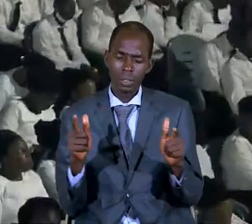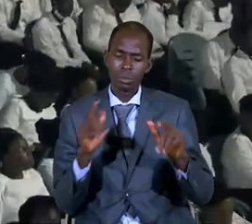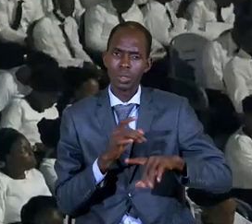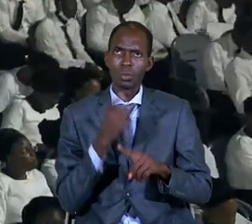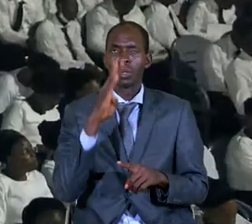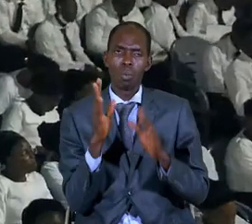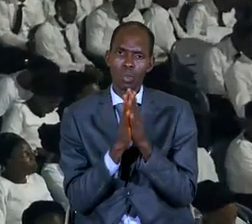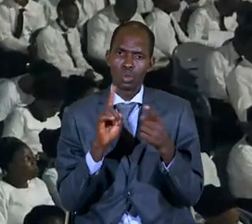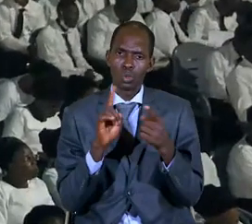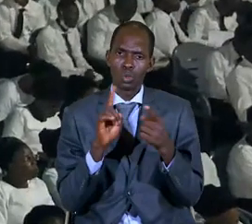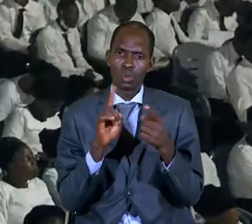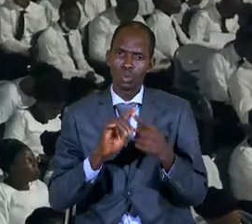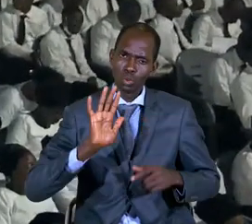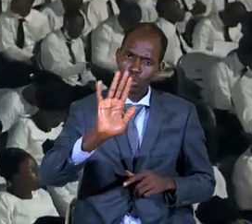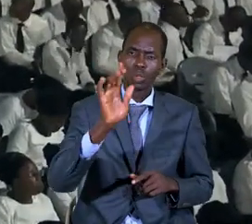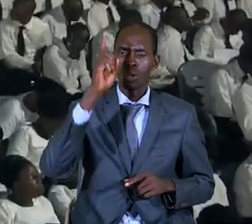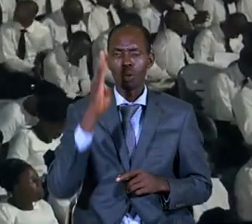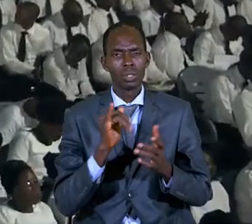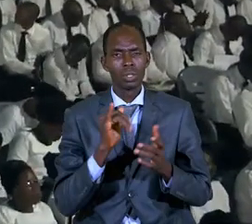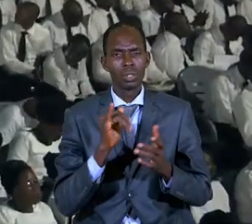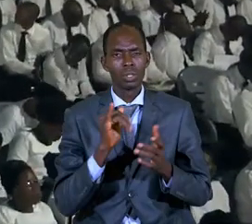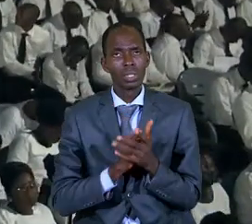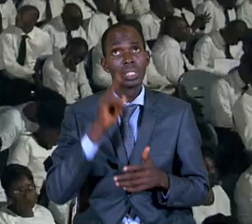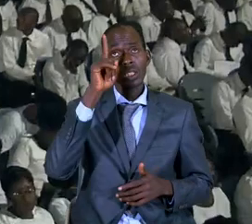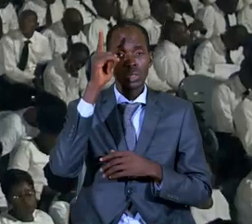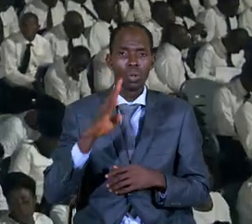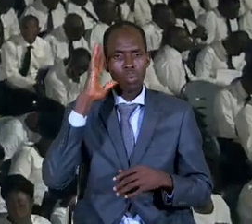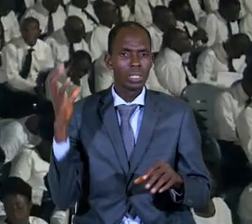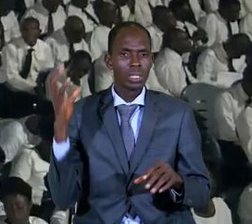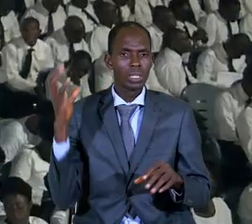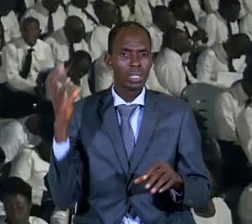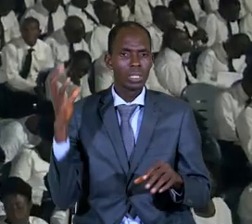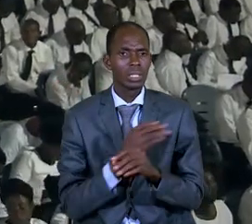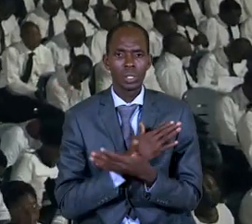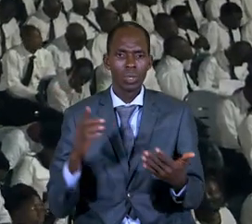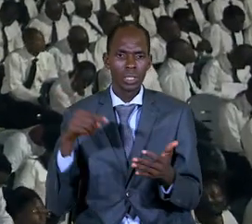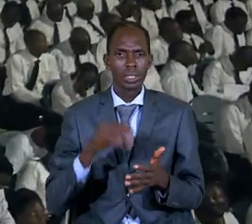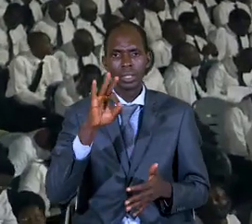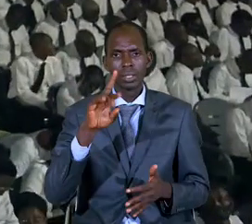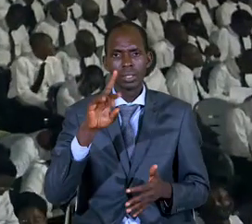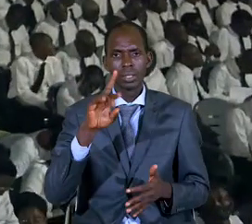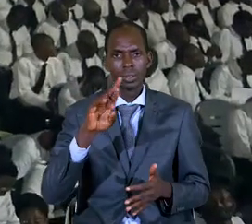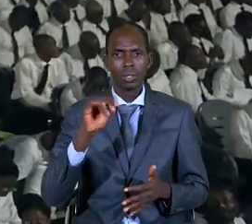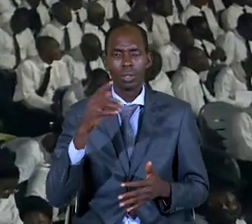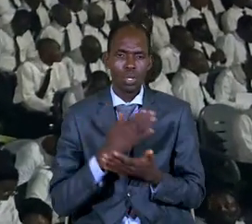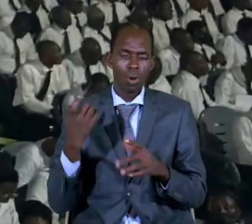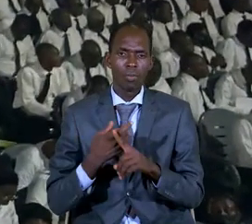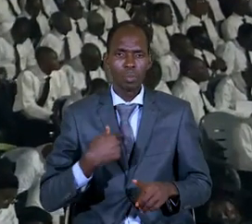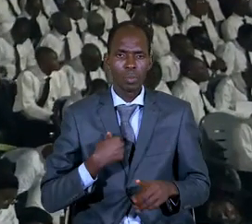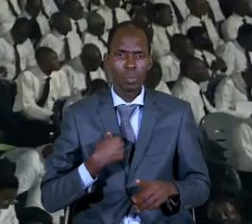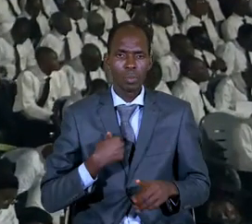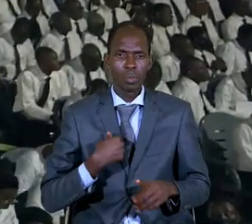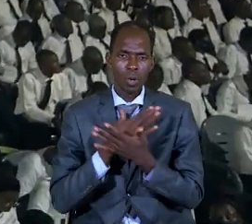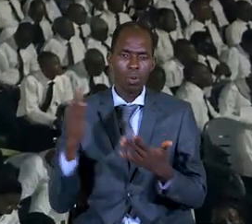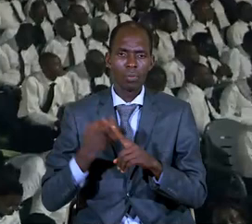take these frogs away from me, away from my people, away from